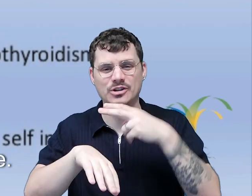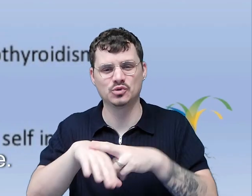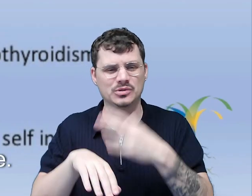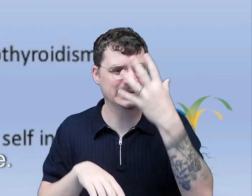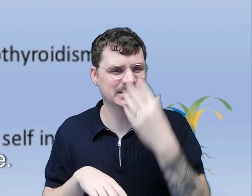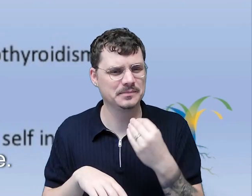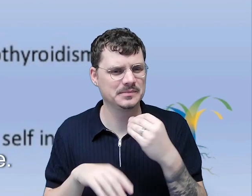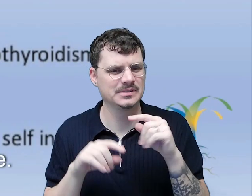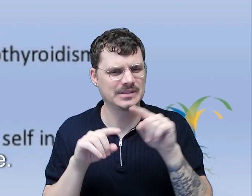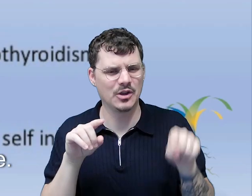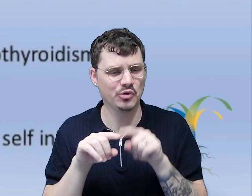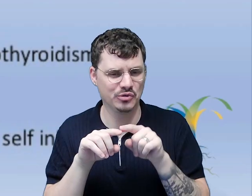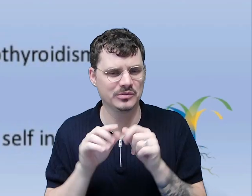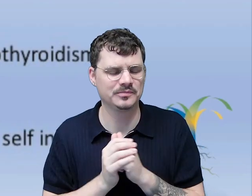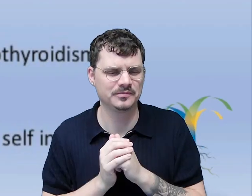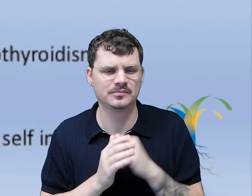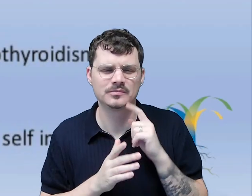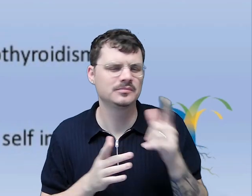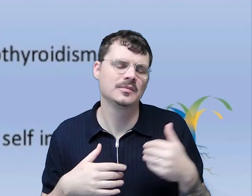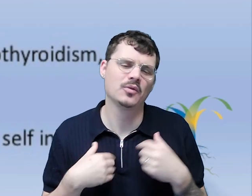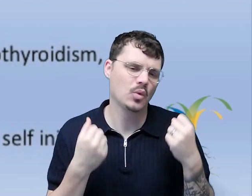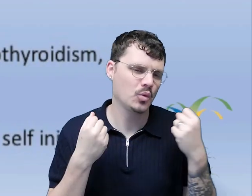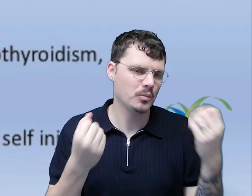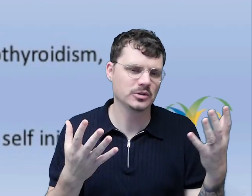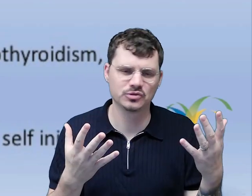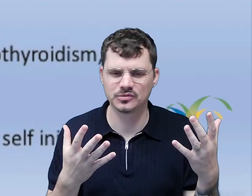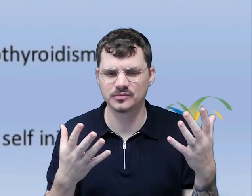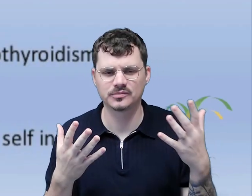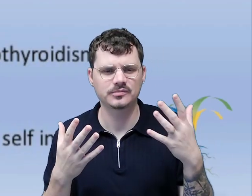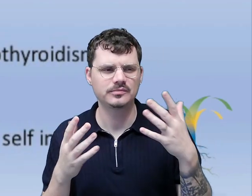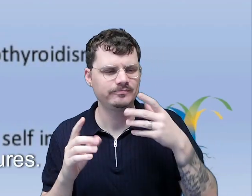person's natural sleep cycle. There's a whole bunch of